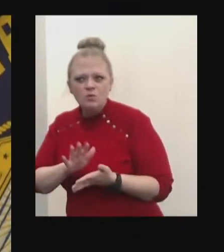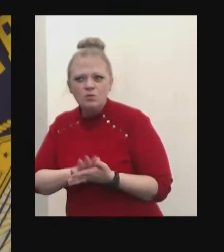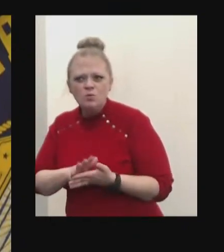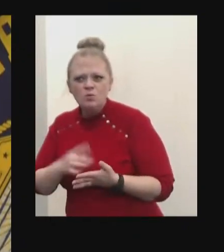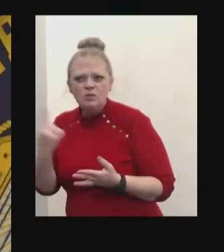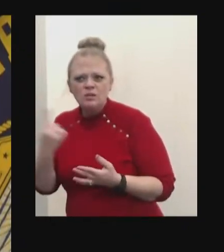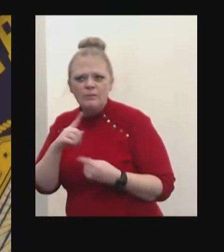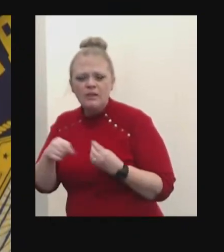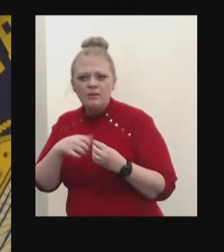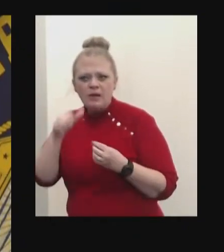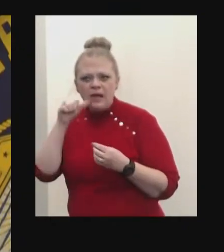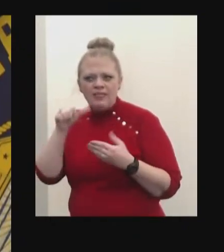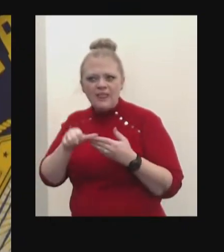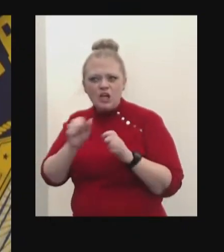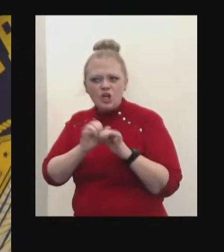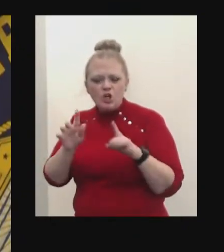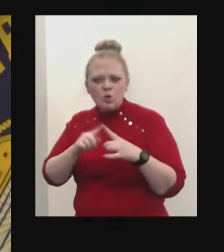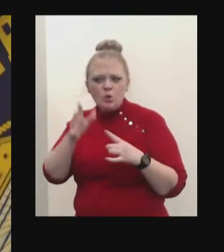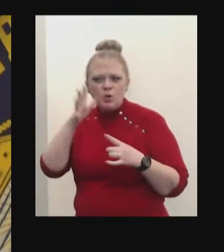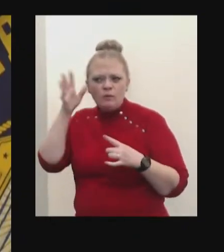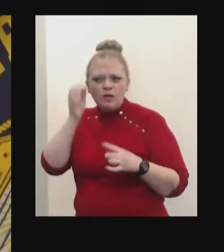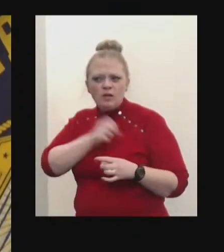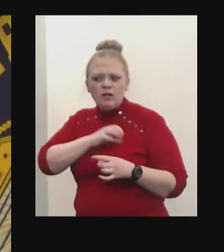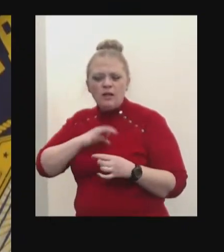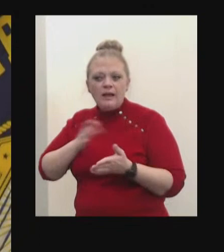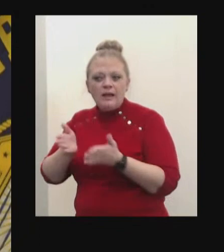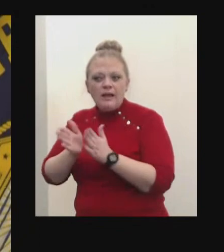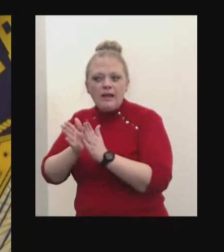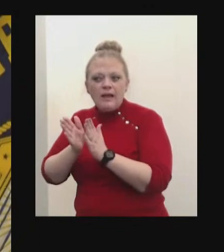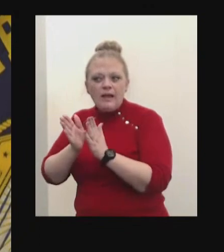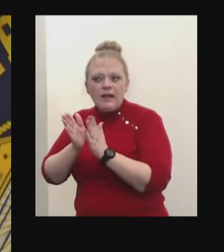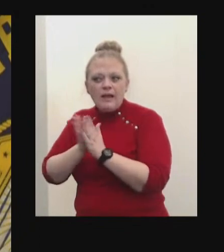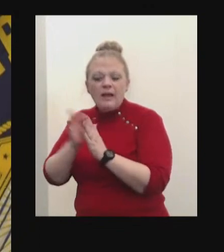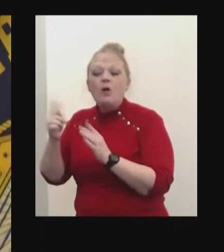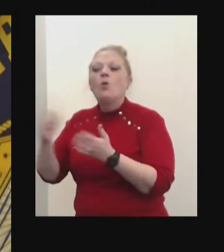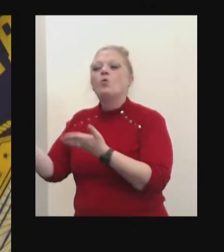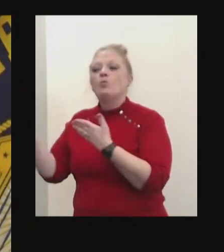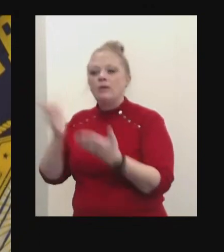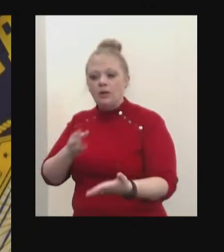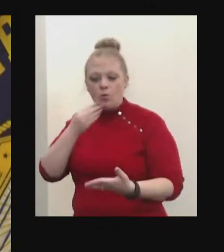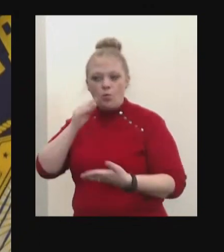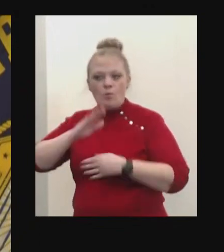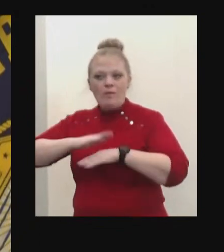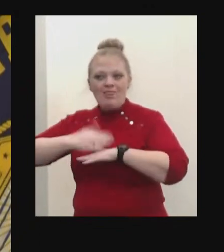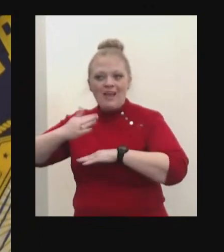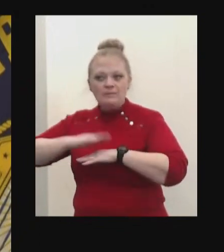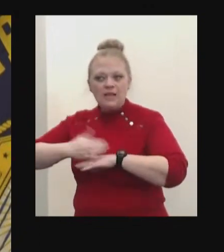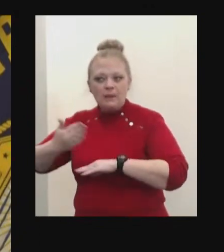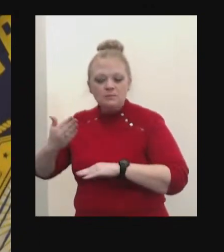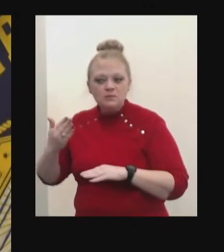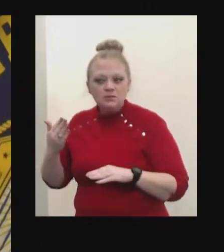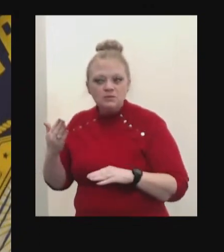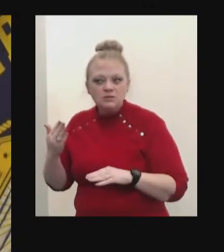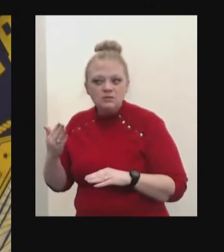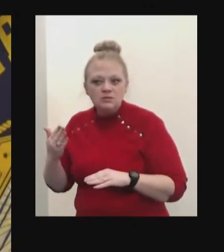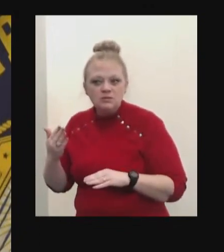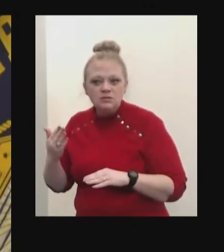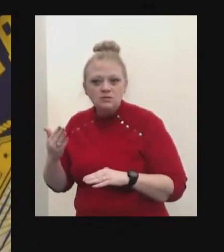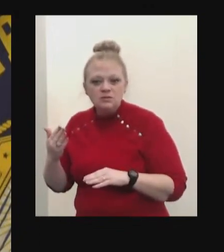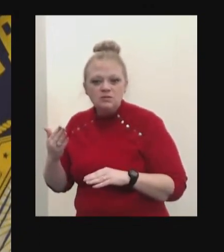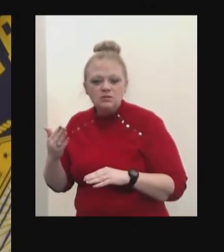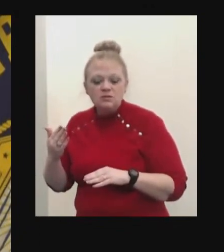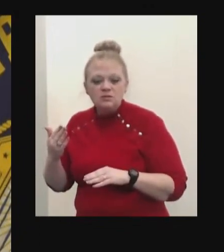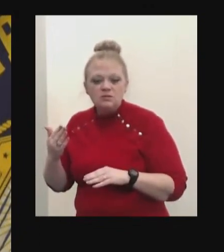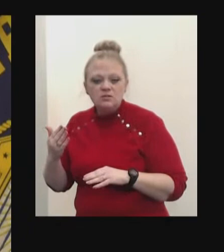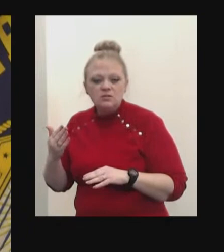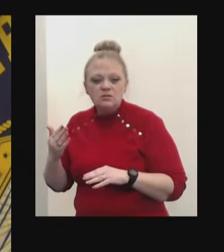staff yesterday asking students and staff to bring home their laptops in the event that school resumes remotely after